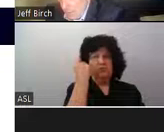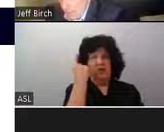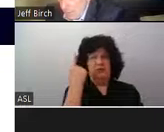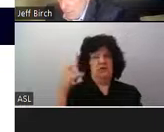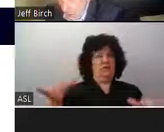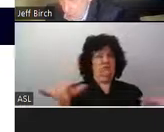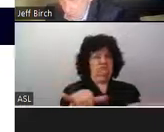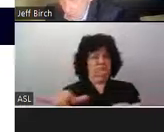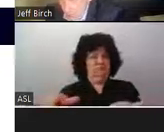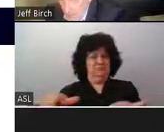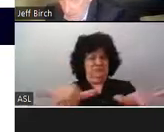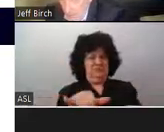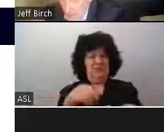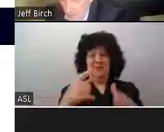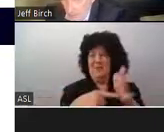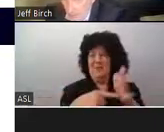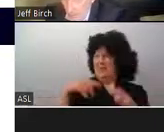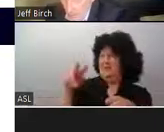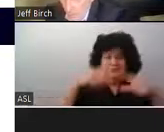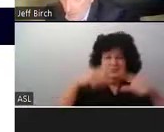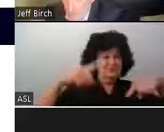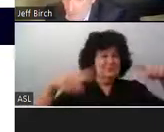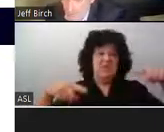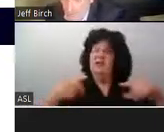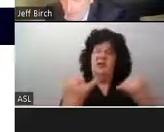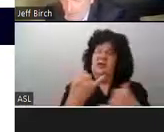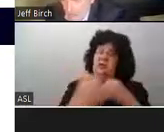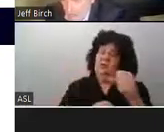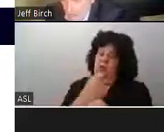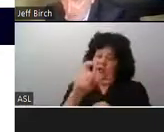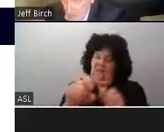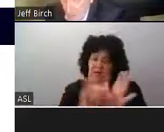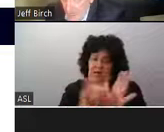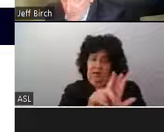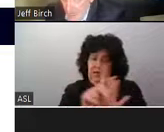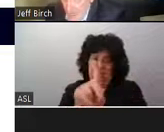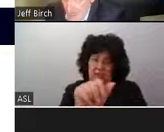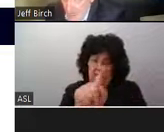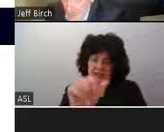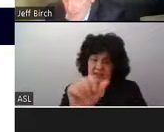really focusing on this year is going to be identifying data sets, identifying metrics,